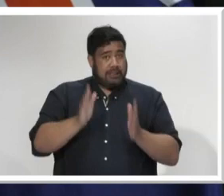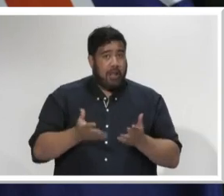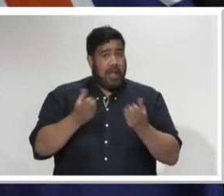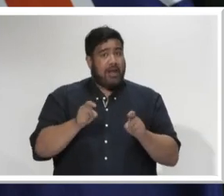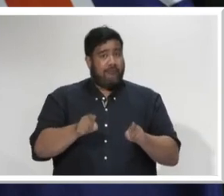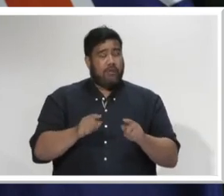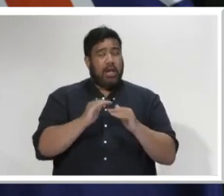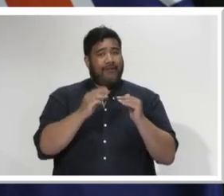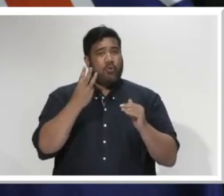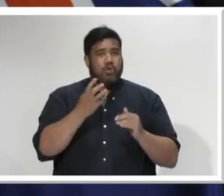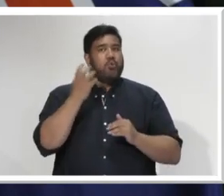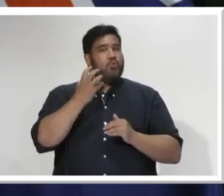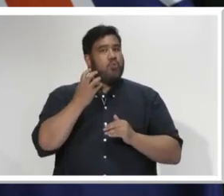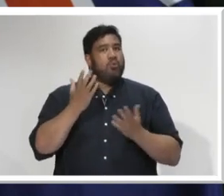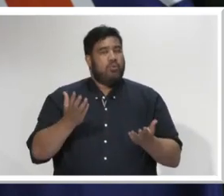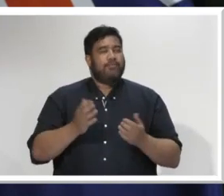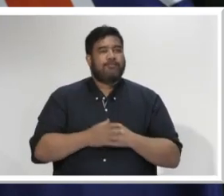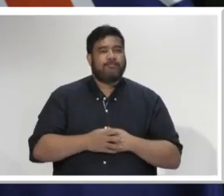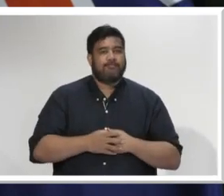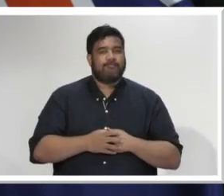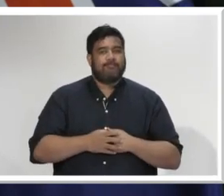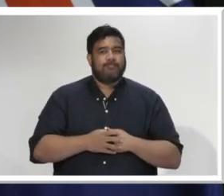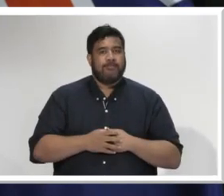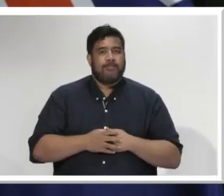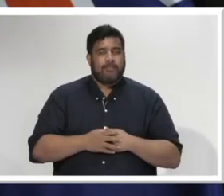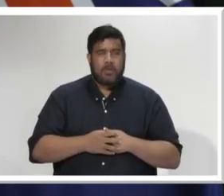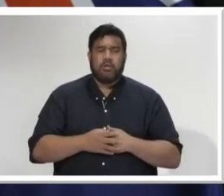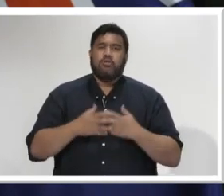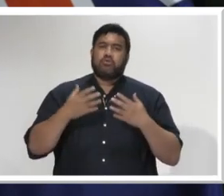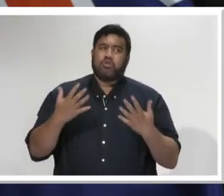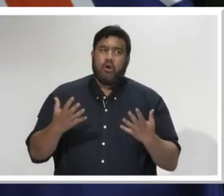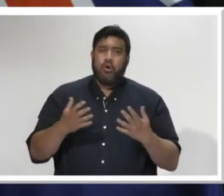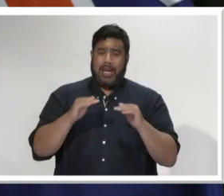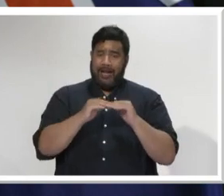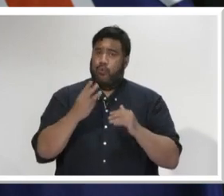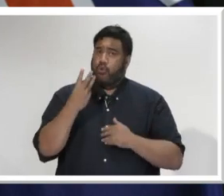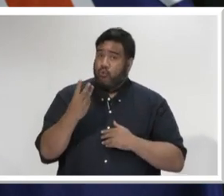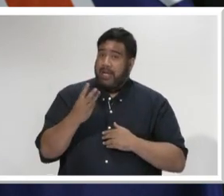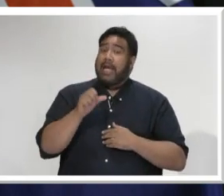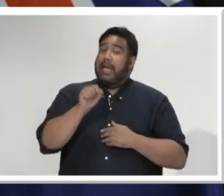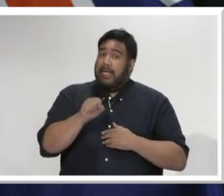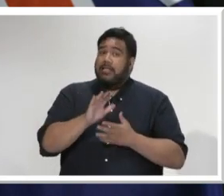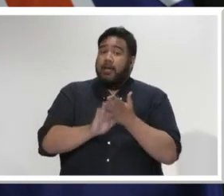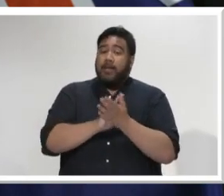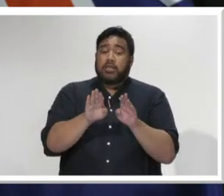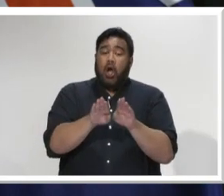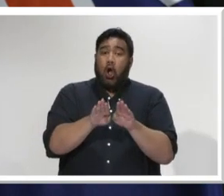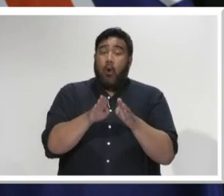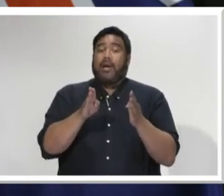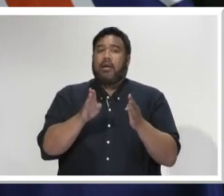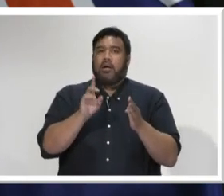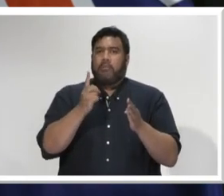Finally, you'll see from the description of level 3, there are more opportunities for you to come into contact with people outside your